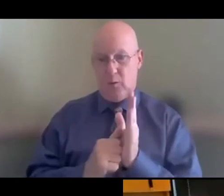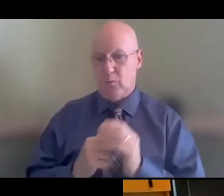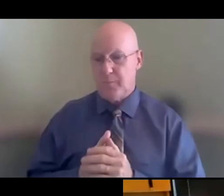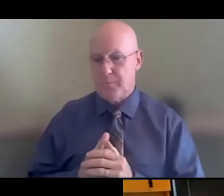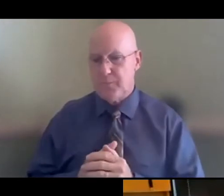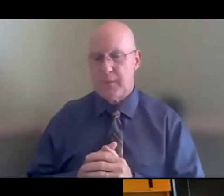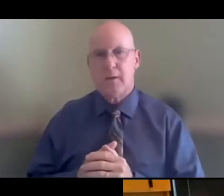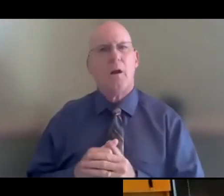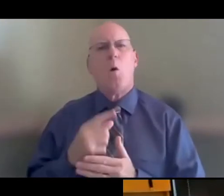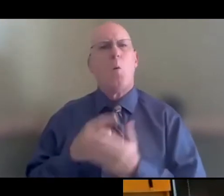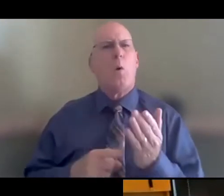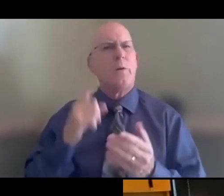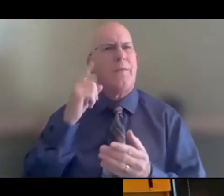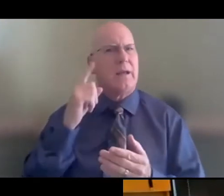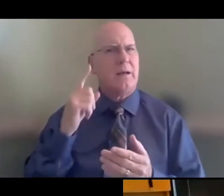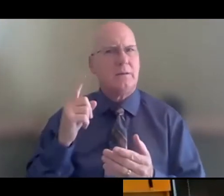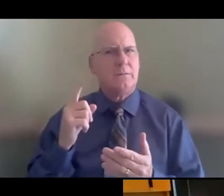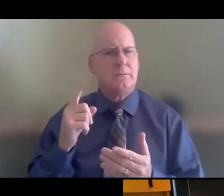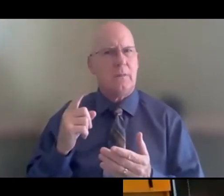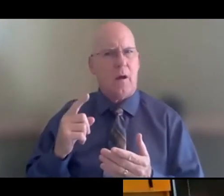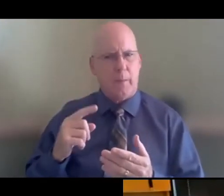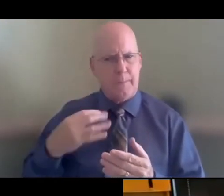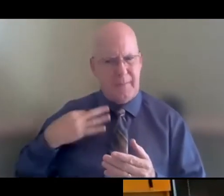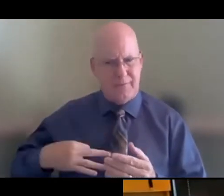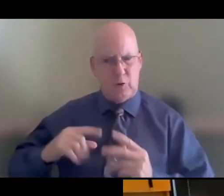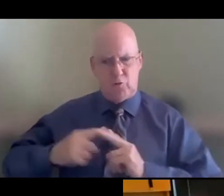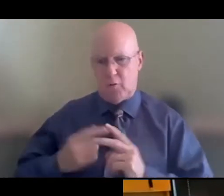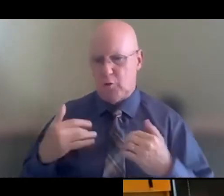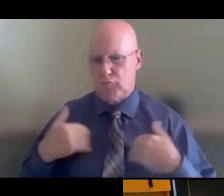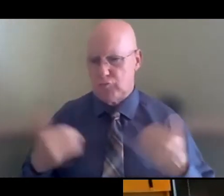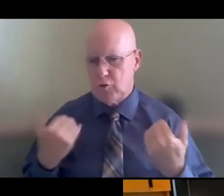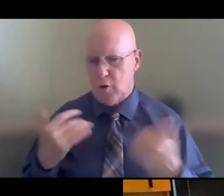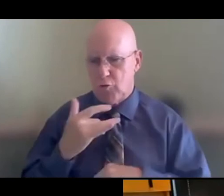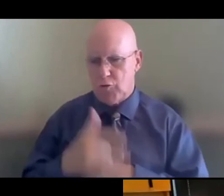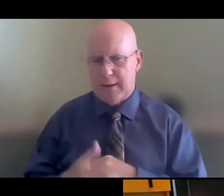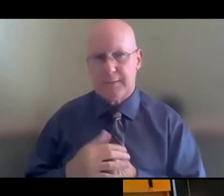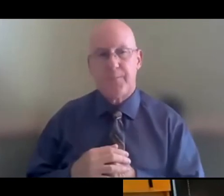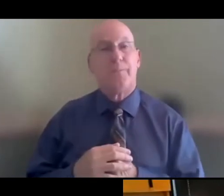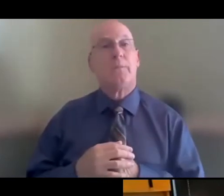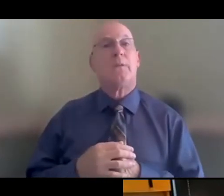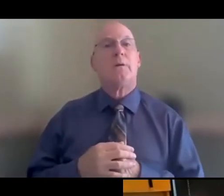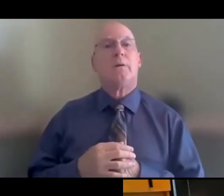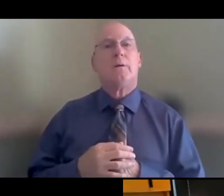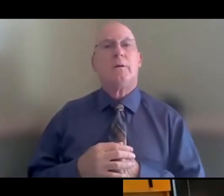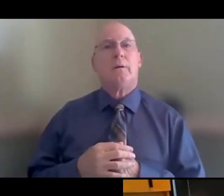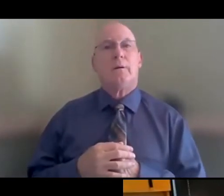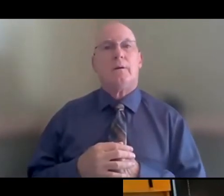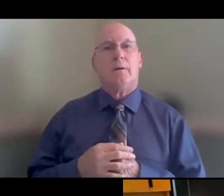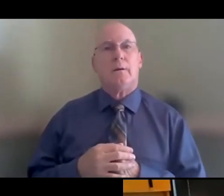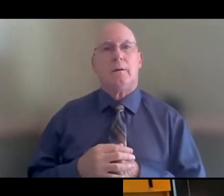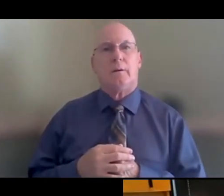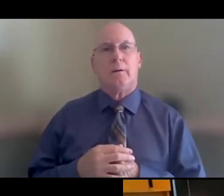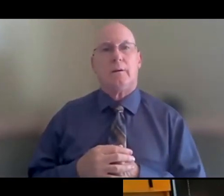you guys feel like are the advantages of starting early? For us, it was that we were going to have even